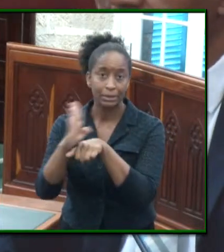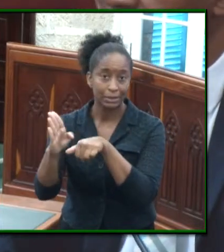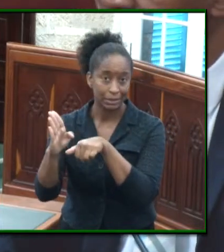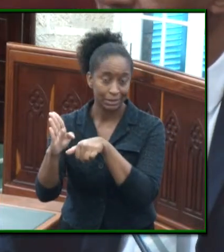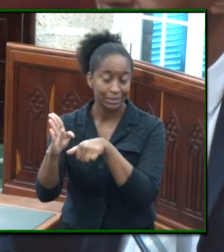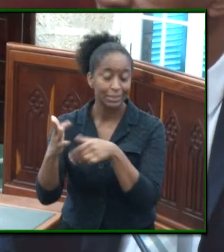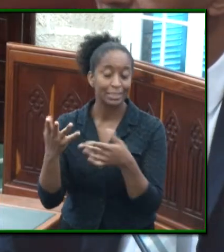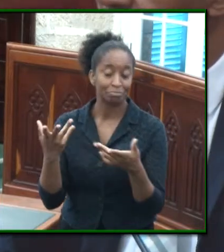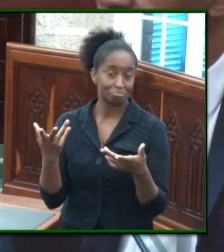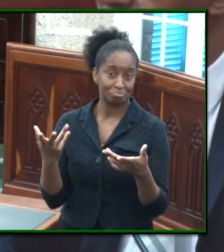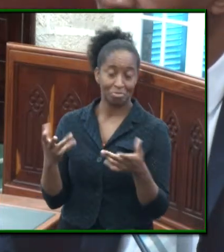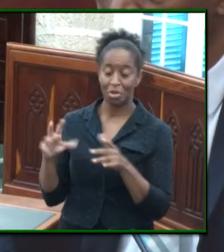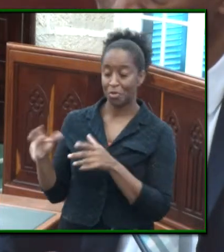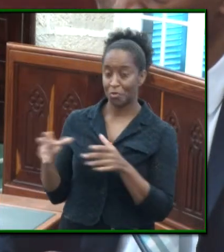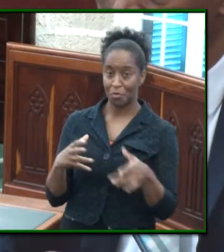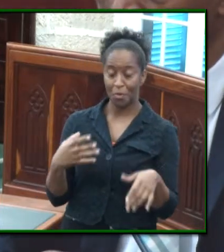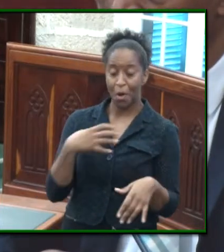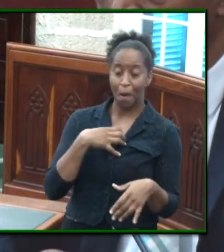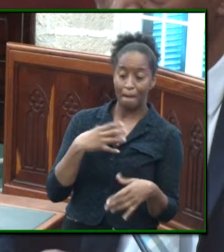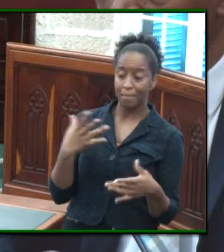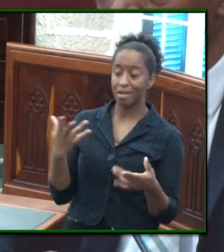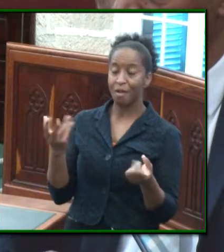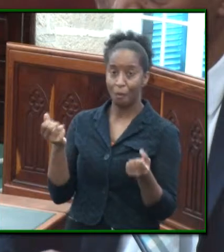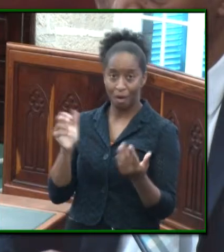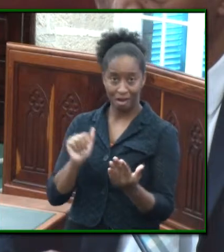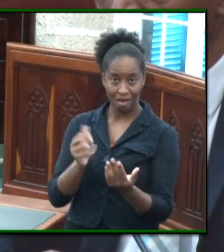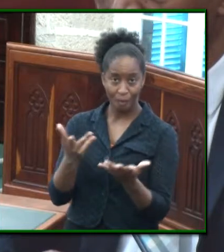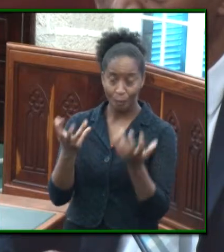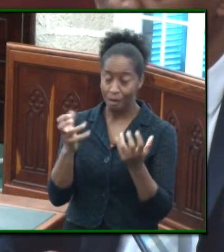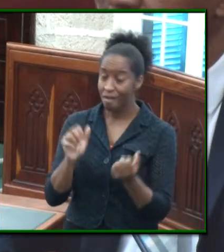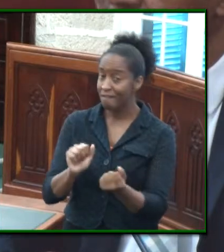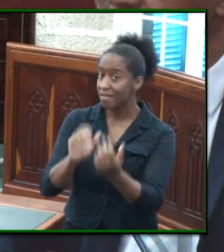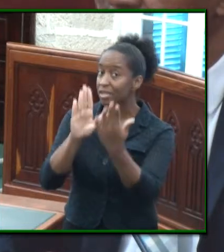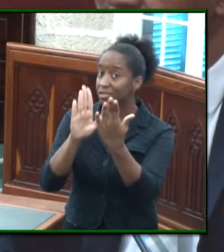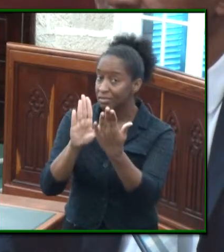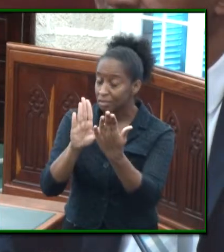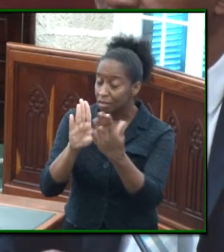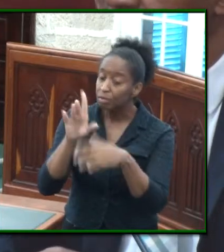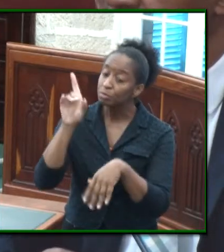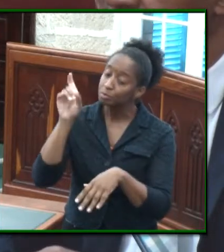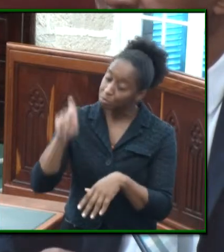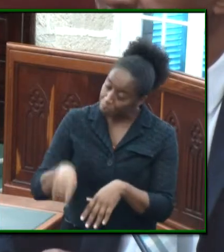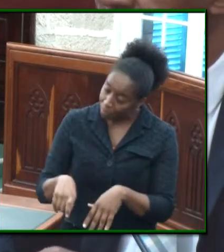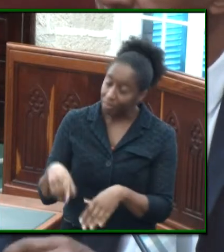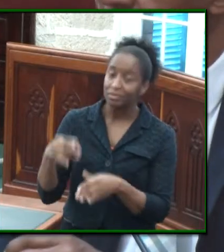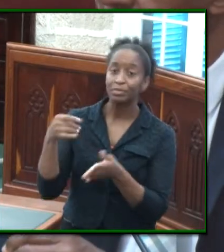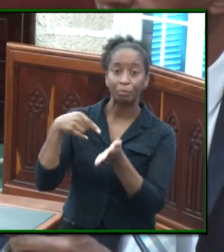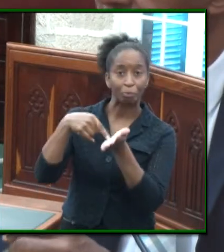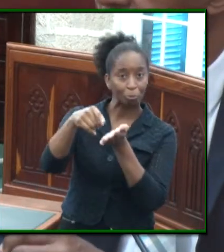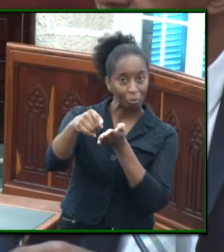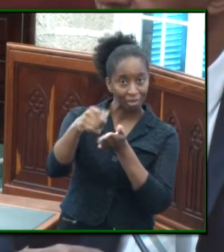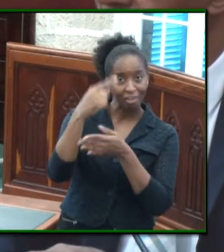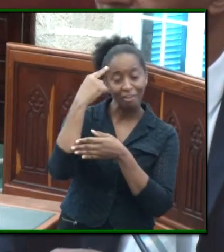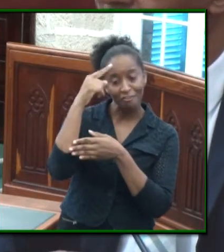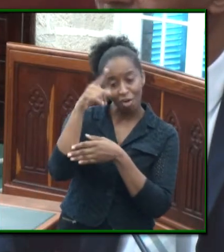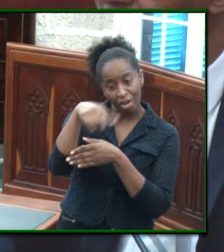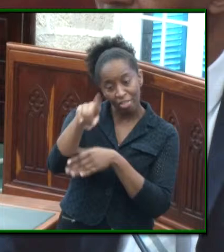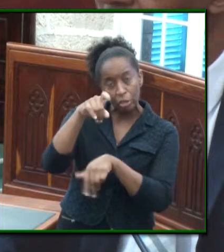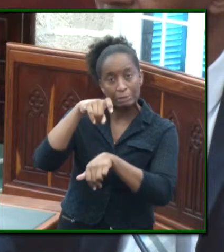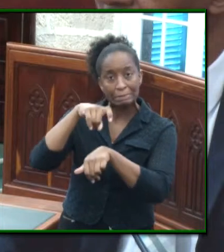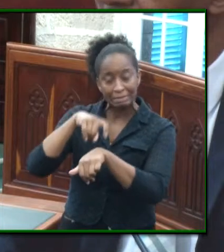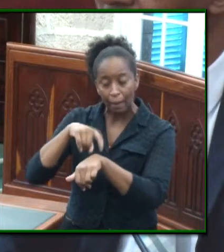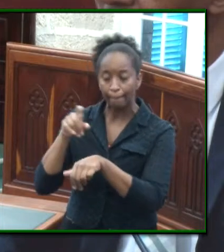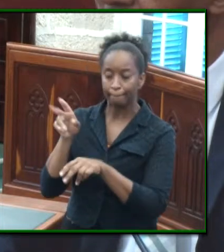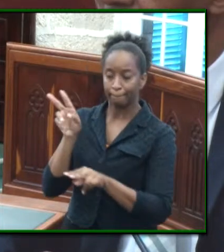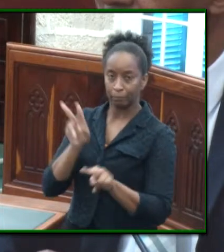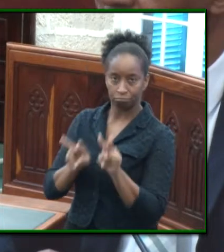for it. So one of the things that we'll be considering is a higher tariff of filing fees for commercial court matters. All of this is to